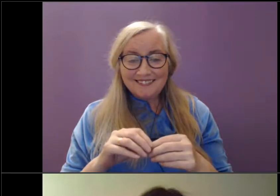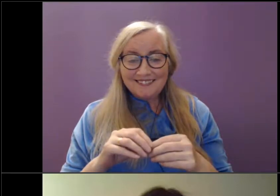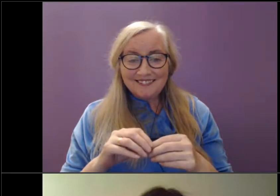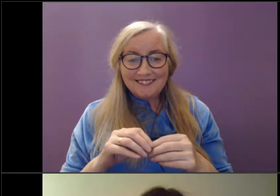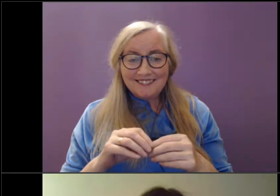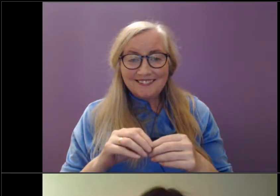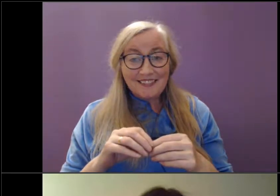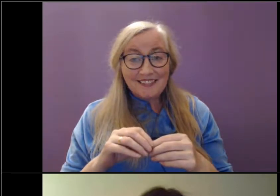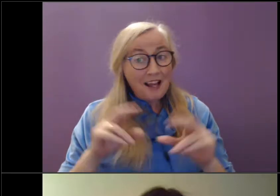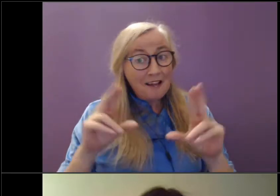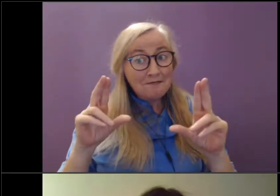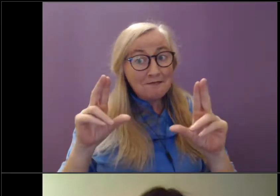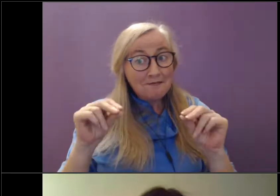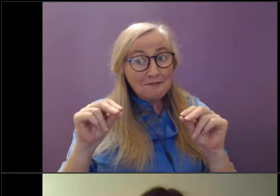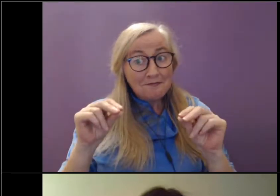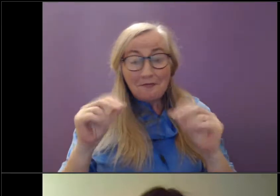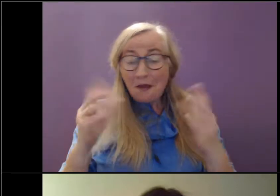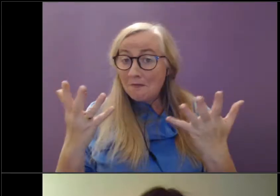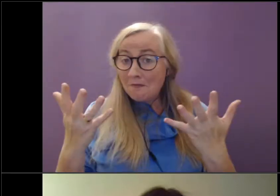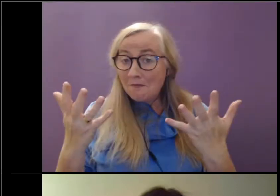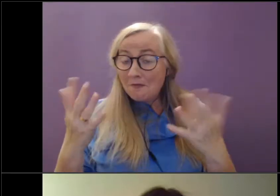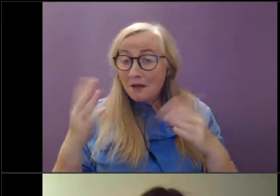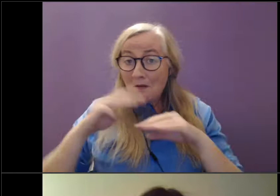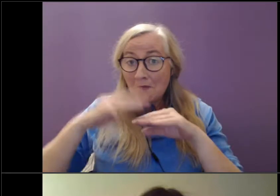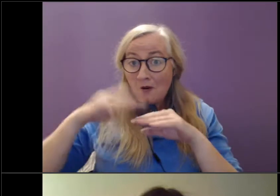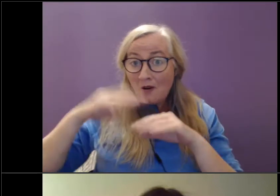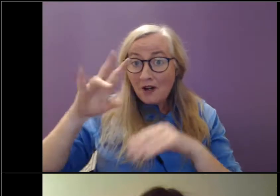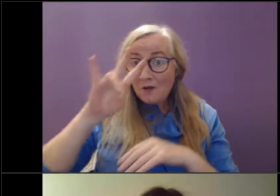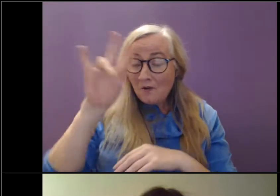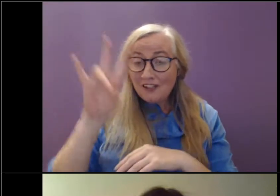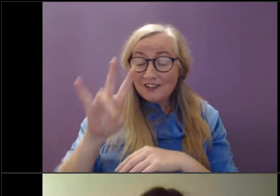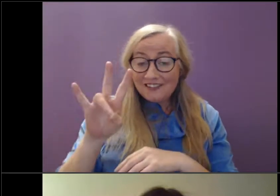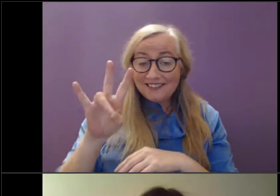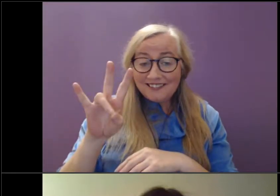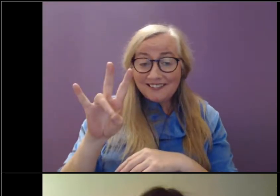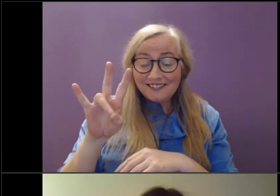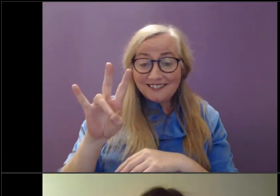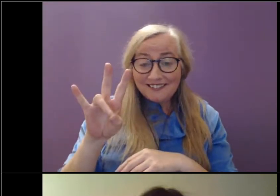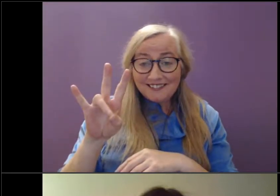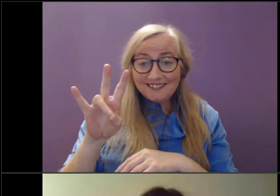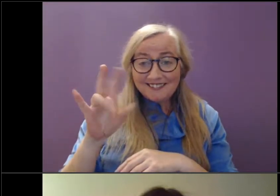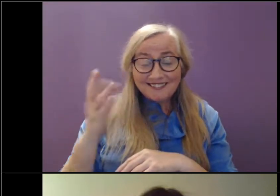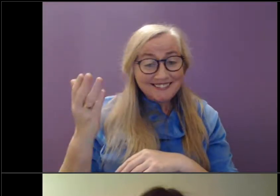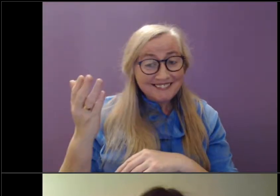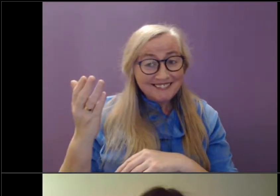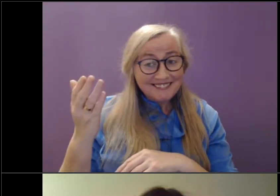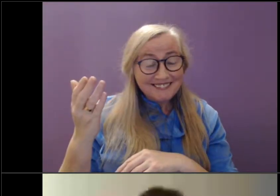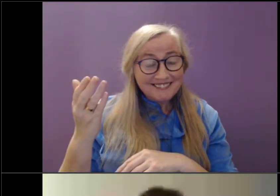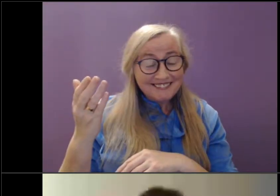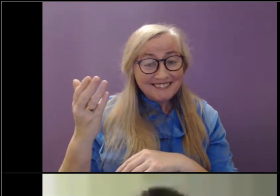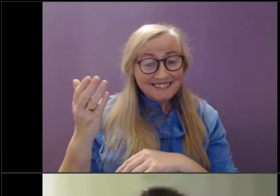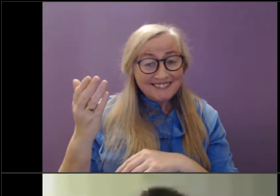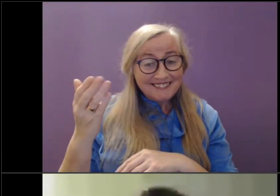No other question. I have one for you, Laura, if you want.